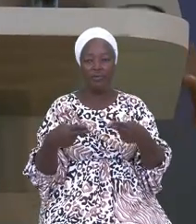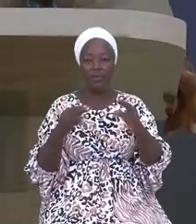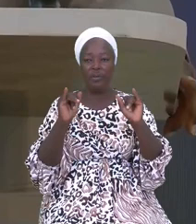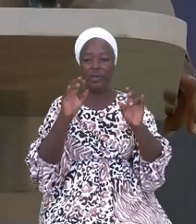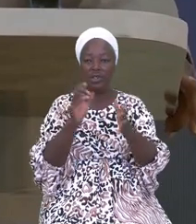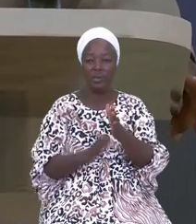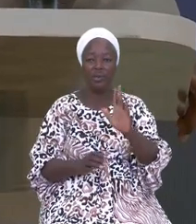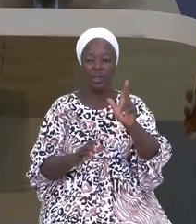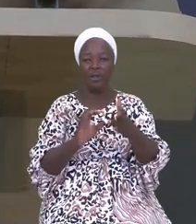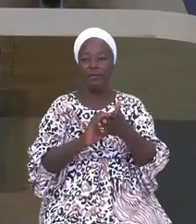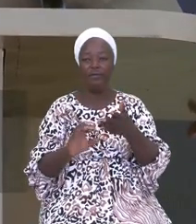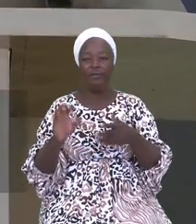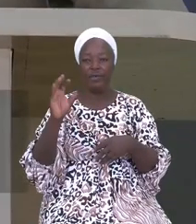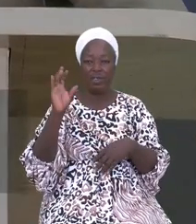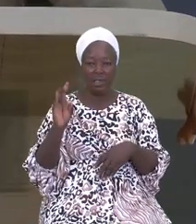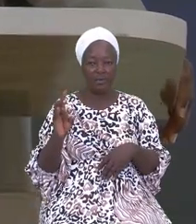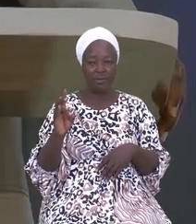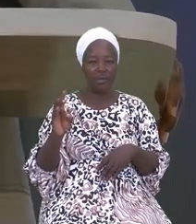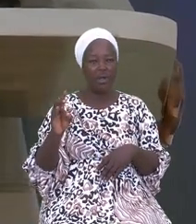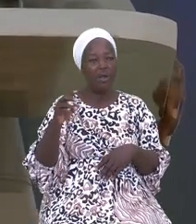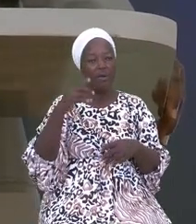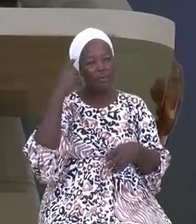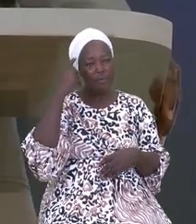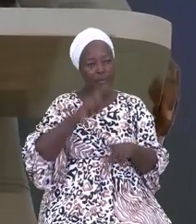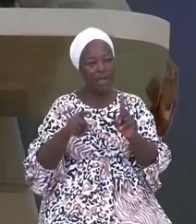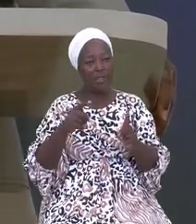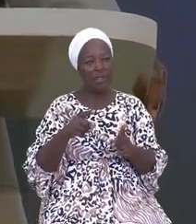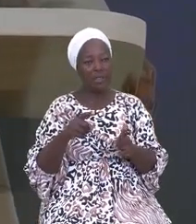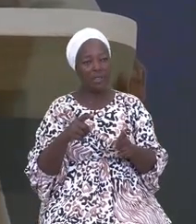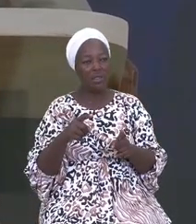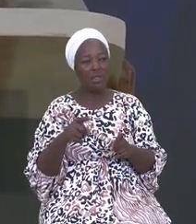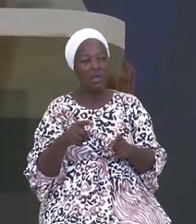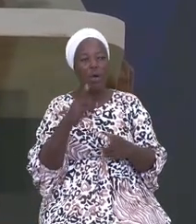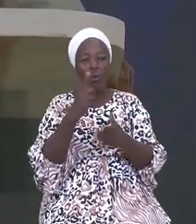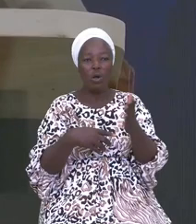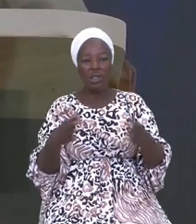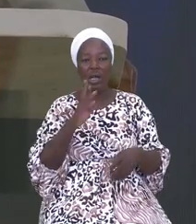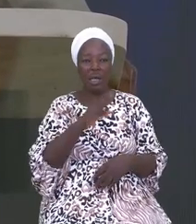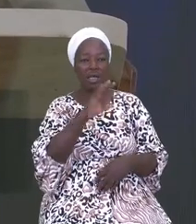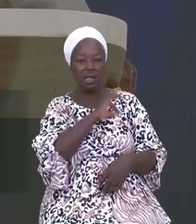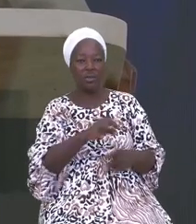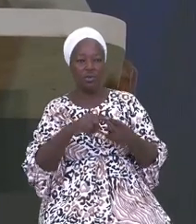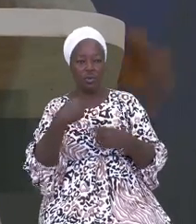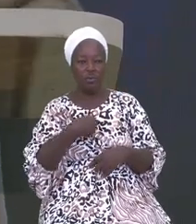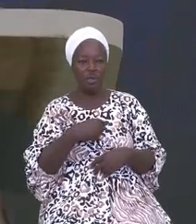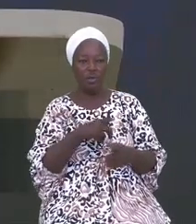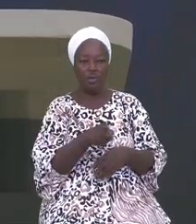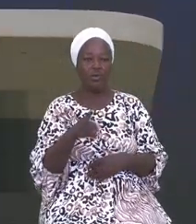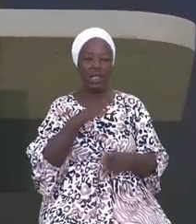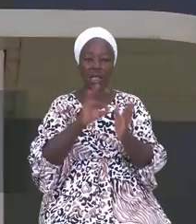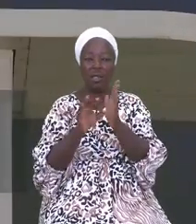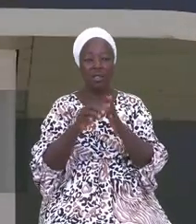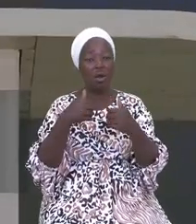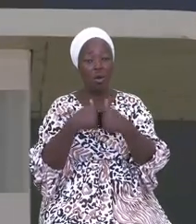7. But what things were gain to me, those I counted loss for Christ. Have